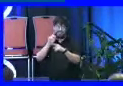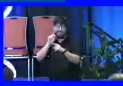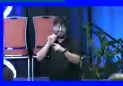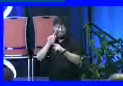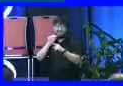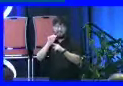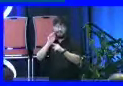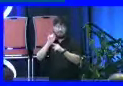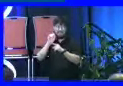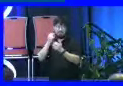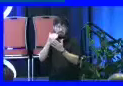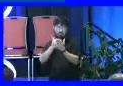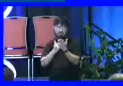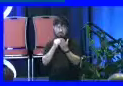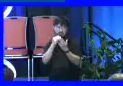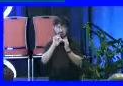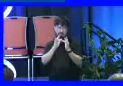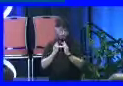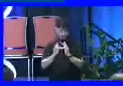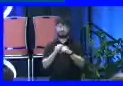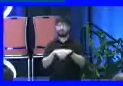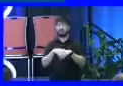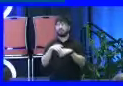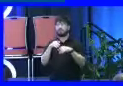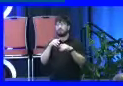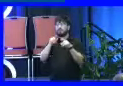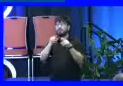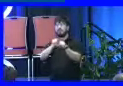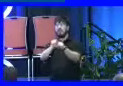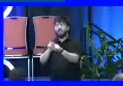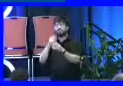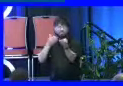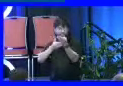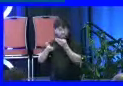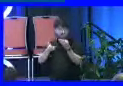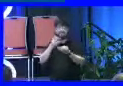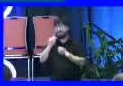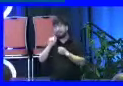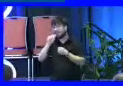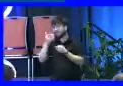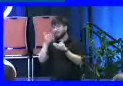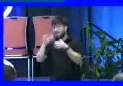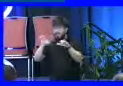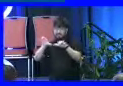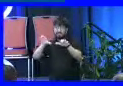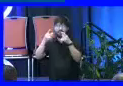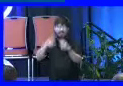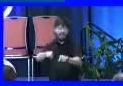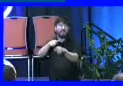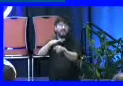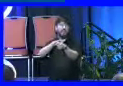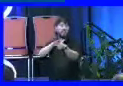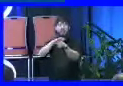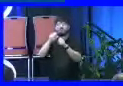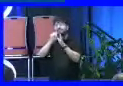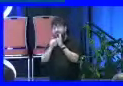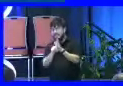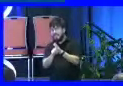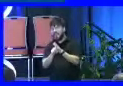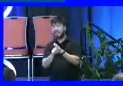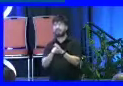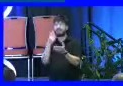So one of the things that we've seen is surveying data activities that may already be occurring in your state or locally that can be leveraged. Maybe